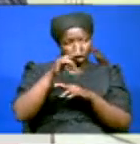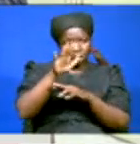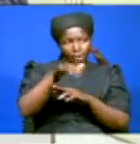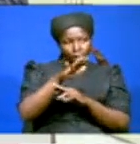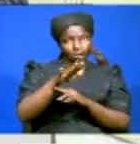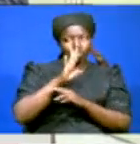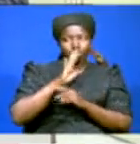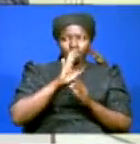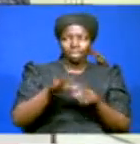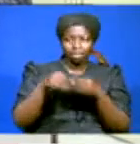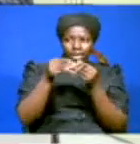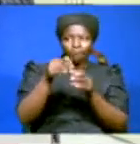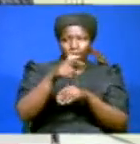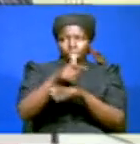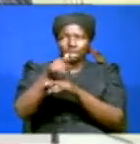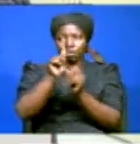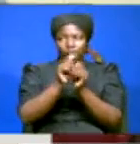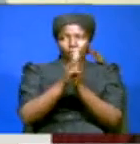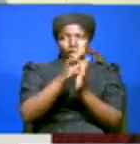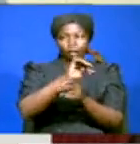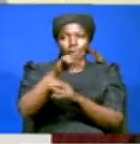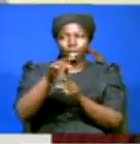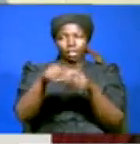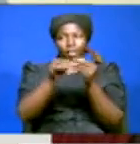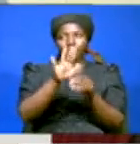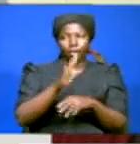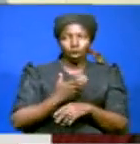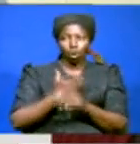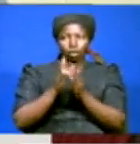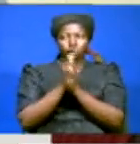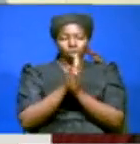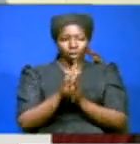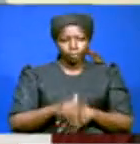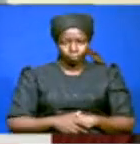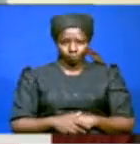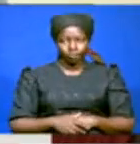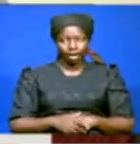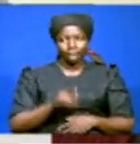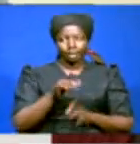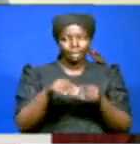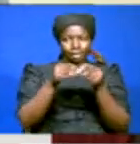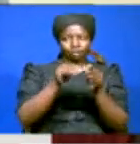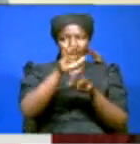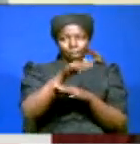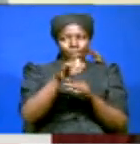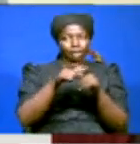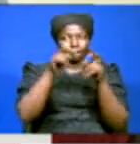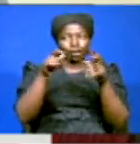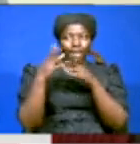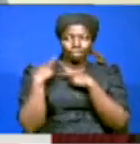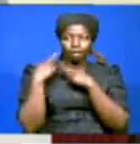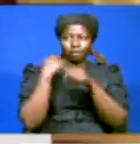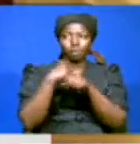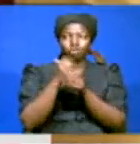own stories. The 2010 Constitution under the public participation aspect gives Parliament the greater role of ensuring the